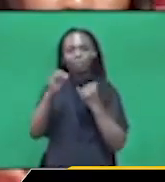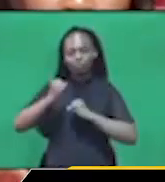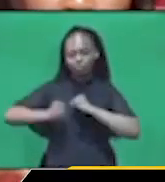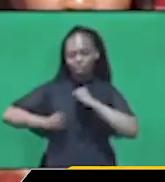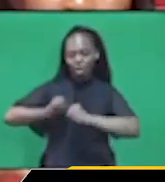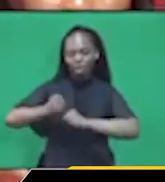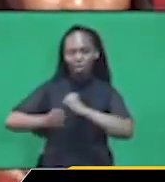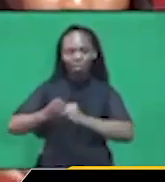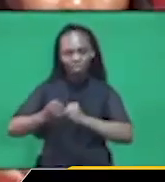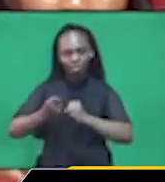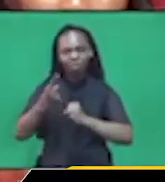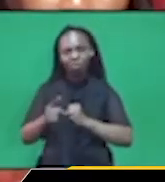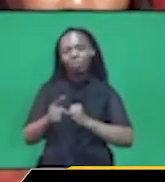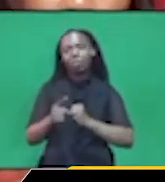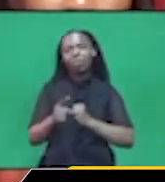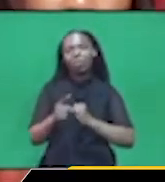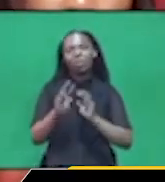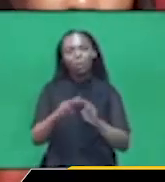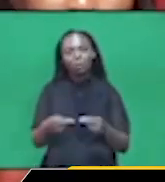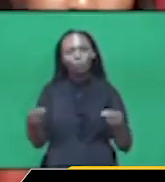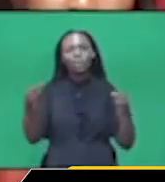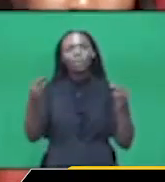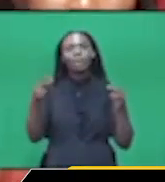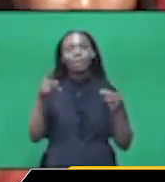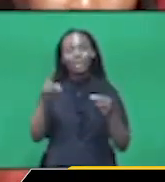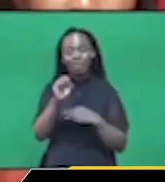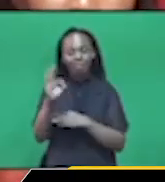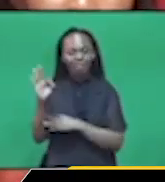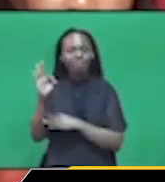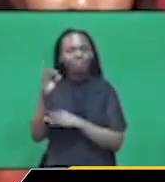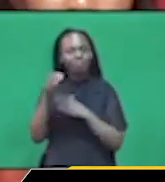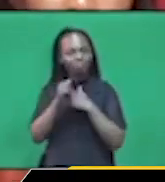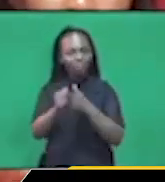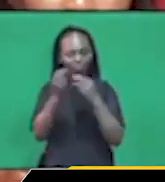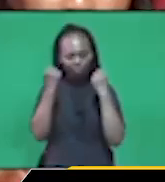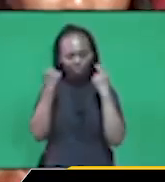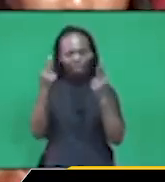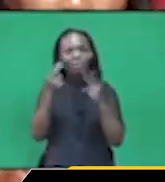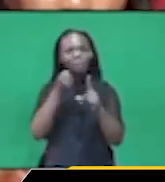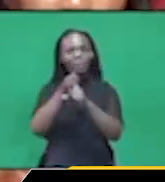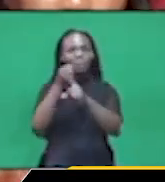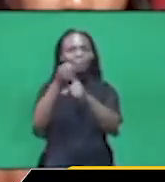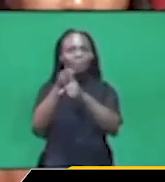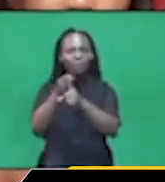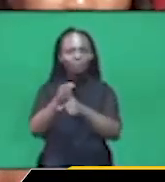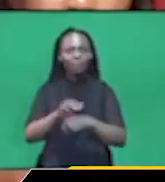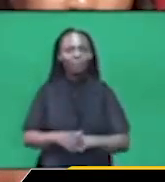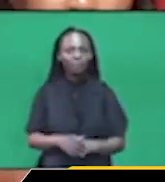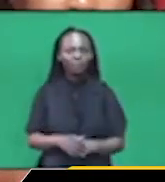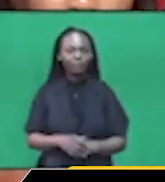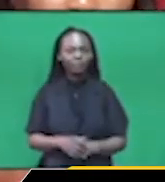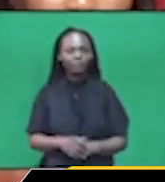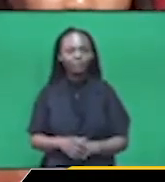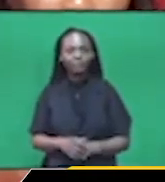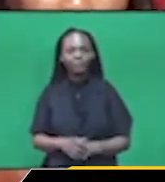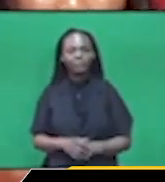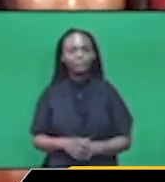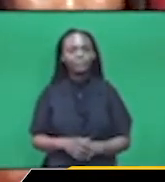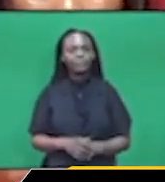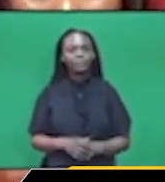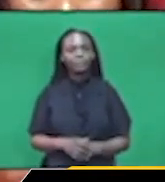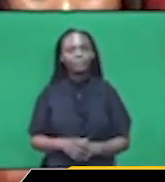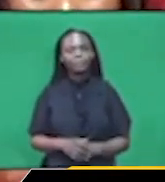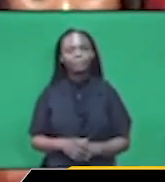the EFF was there to fight shoulder to shoulder with the workers against super exploitation.